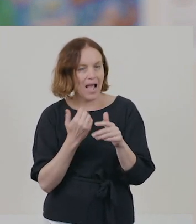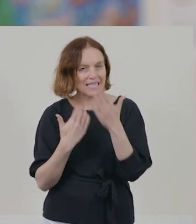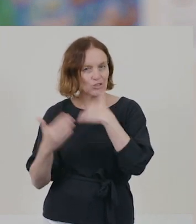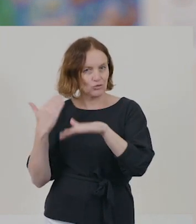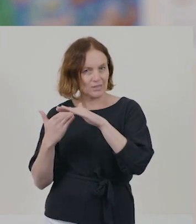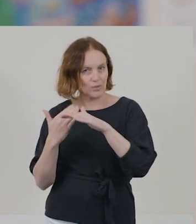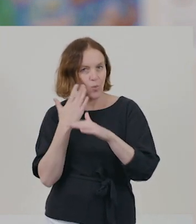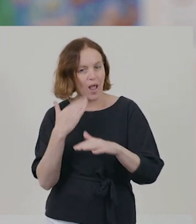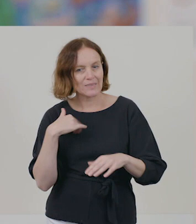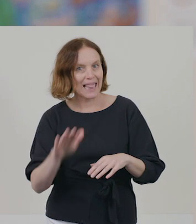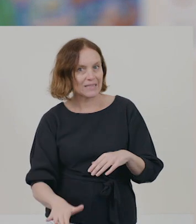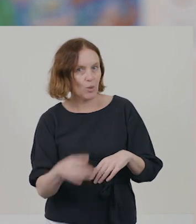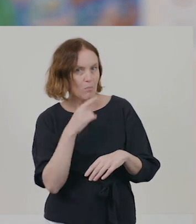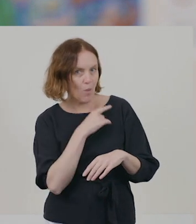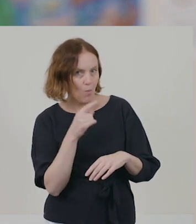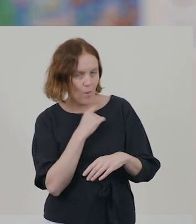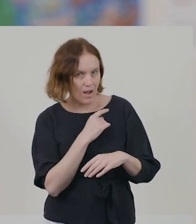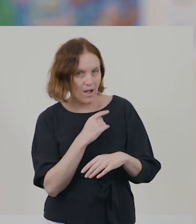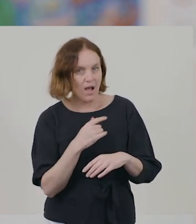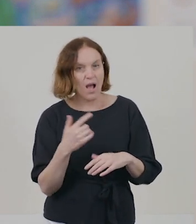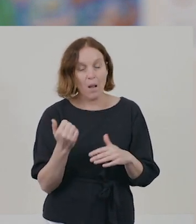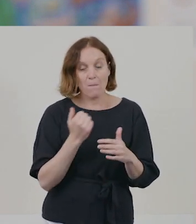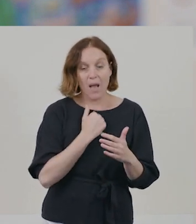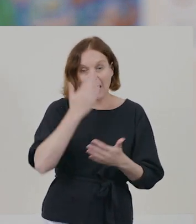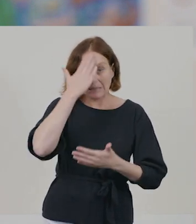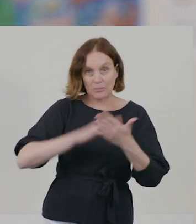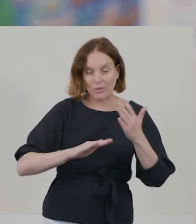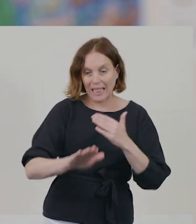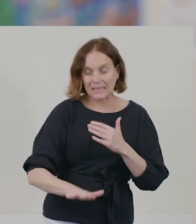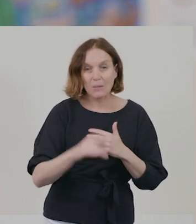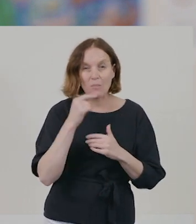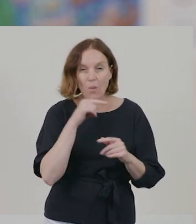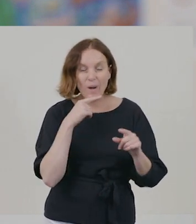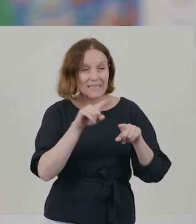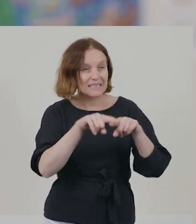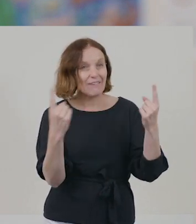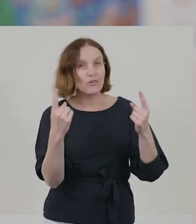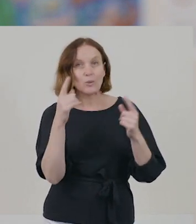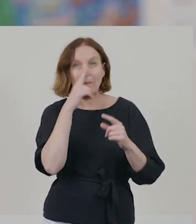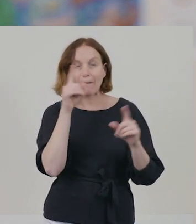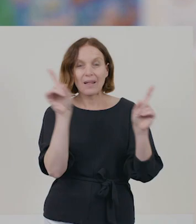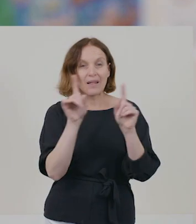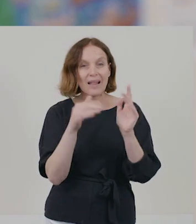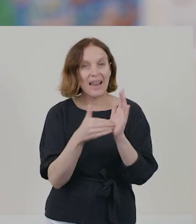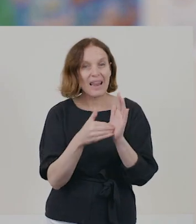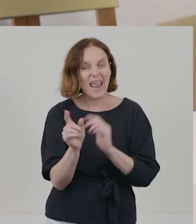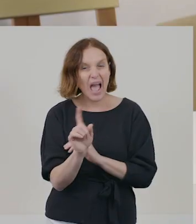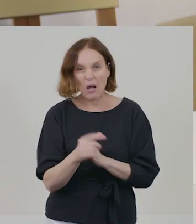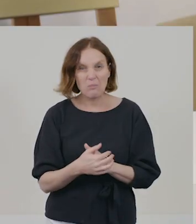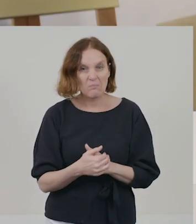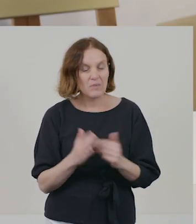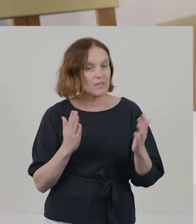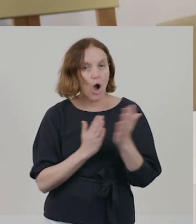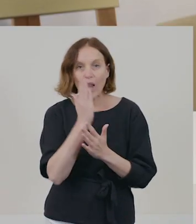with me for many years. I don't think my experiences as a child were different to the experiences of those reading the story.